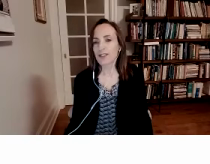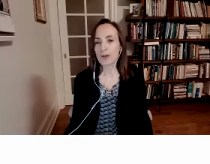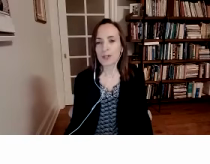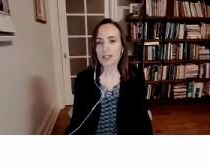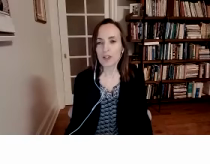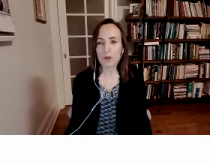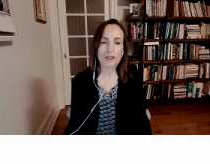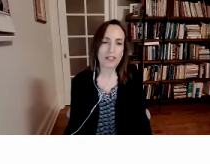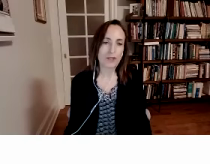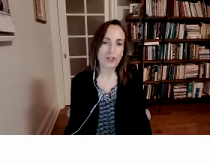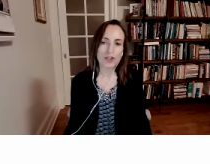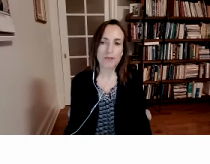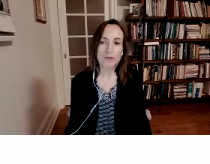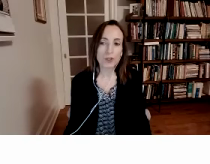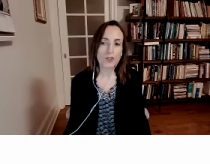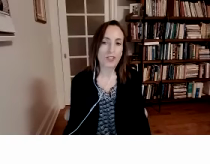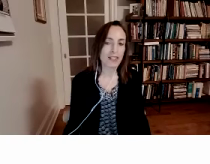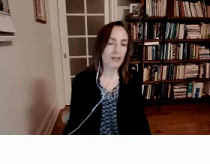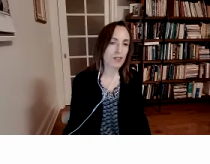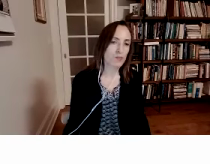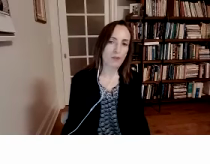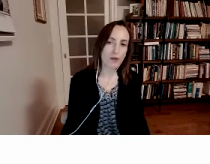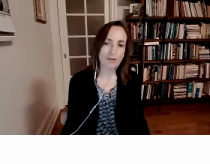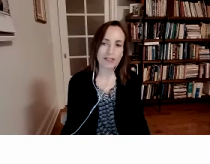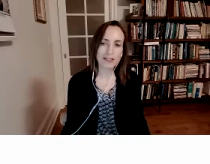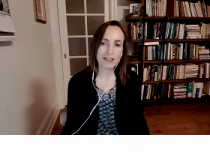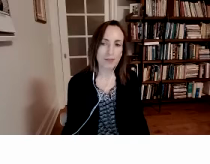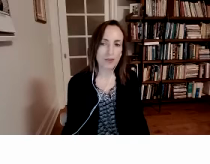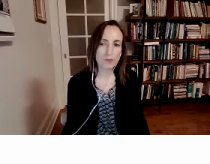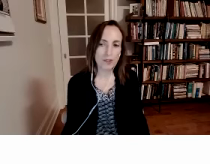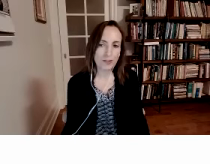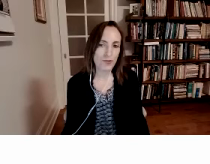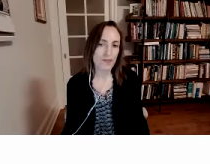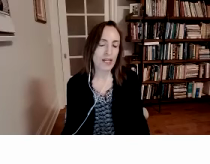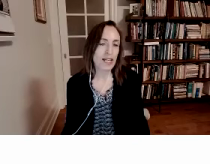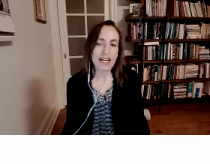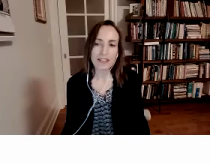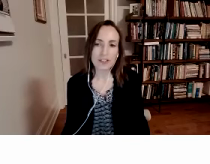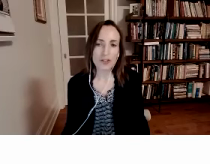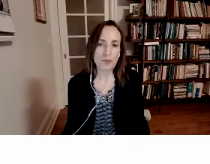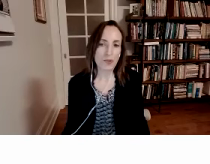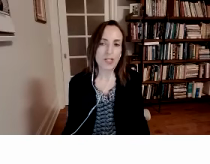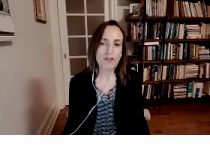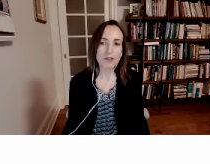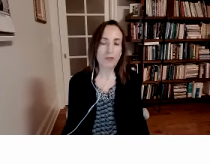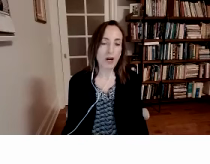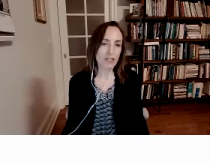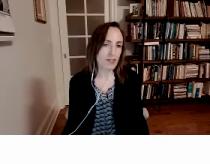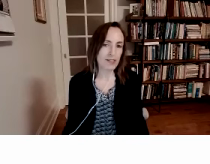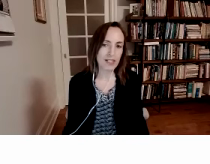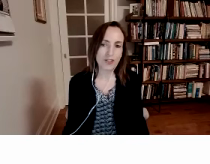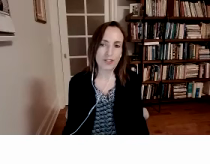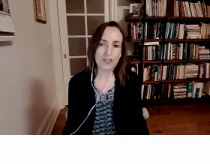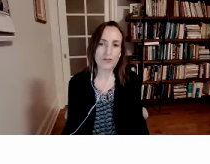prominence. So in a spoken language, some words stand out as more prominent than neighboring words, and listeners perceive